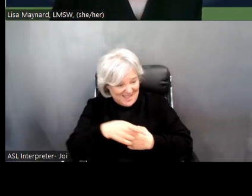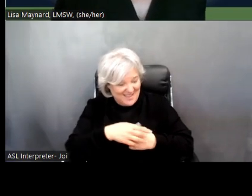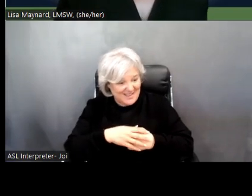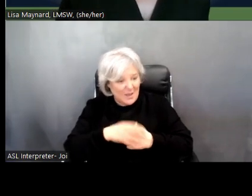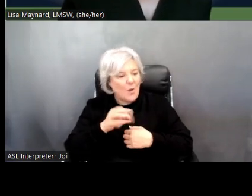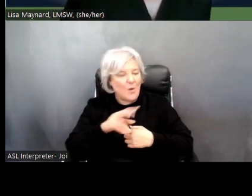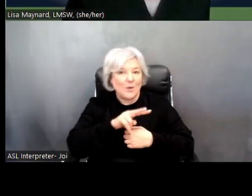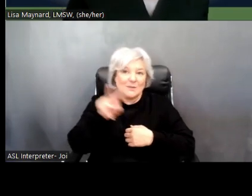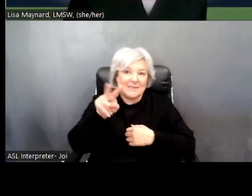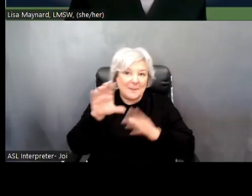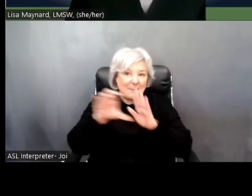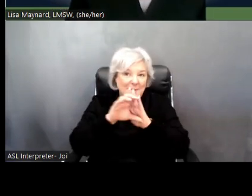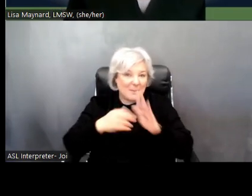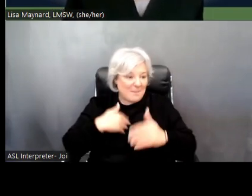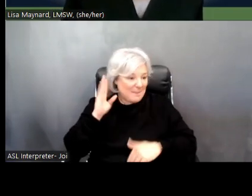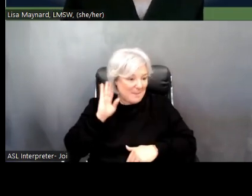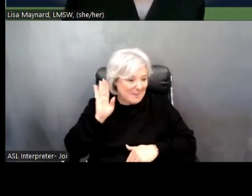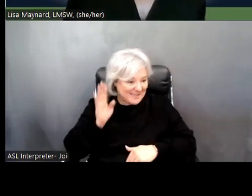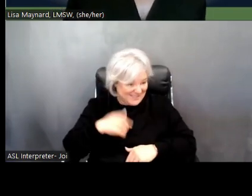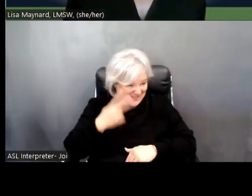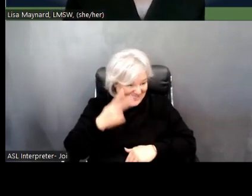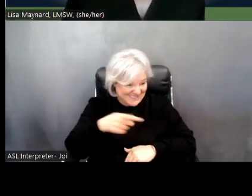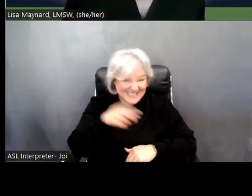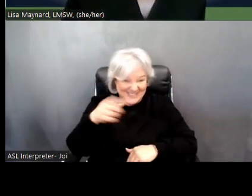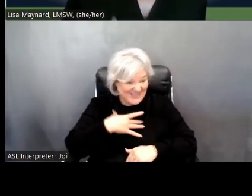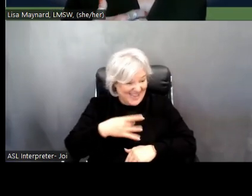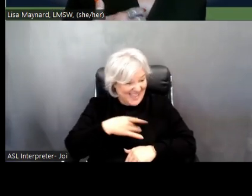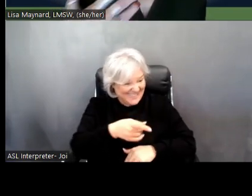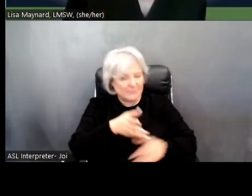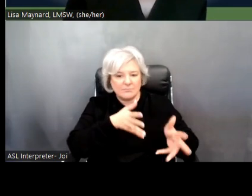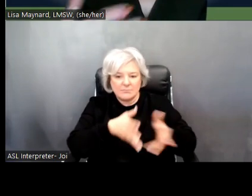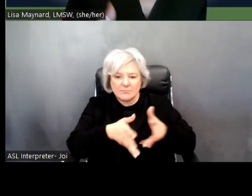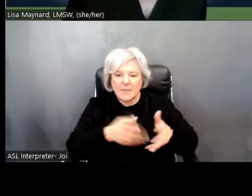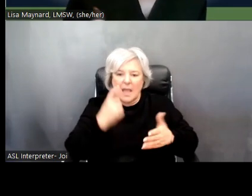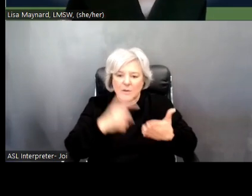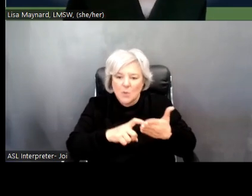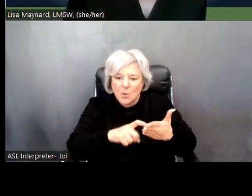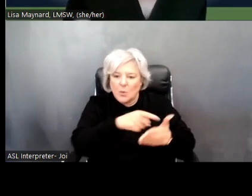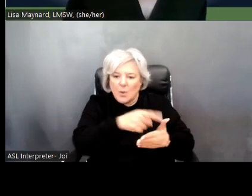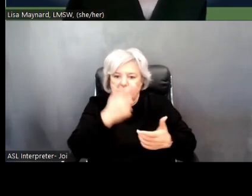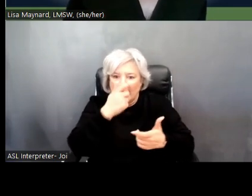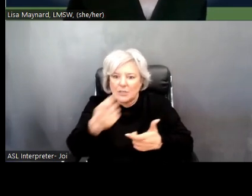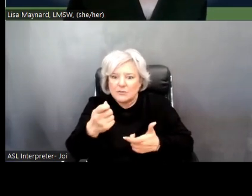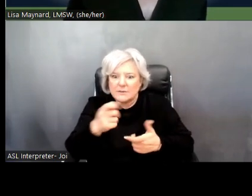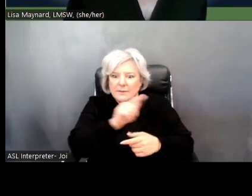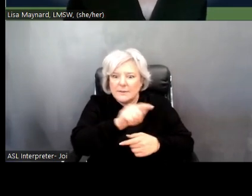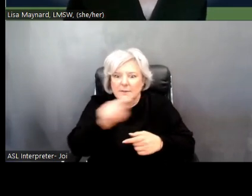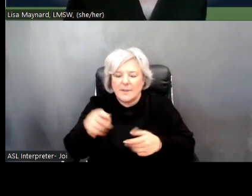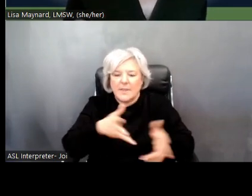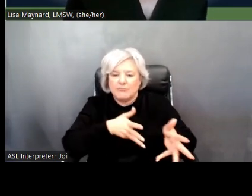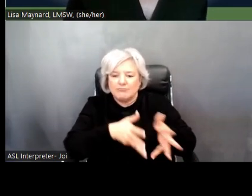picture of my puppy, you know, do you like it, right? And that engaging back and